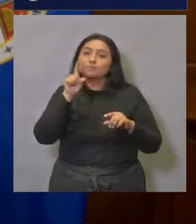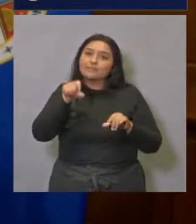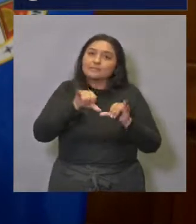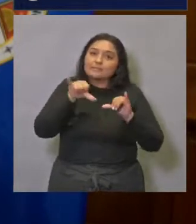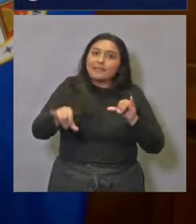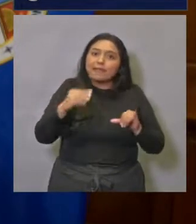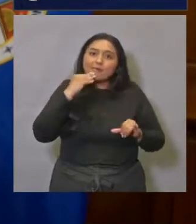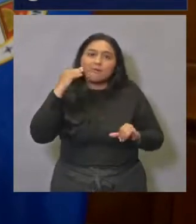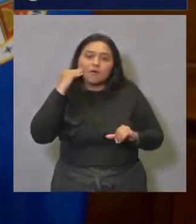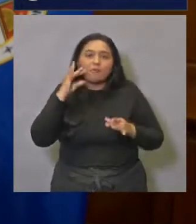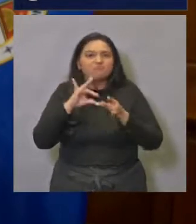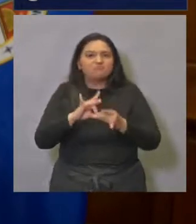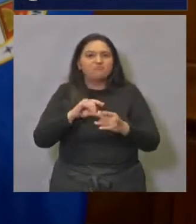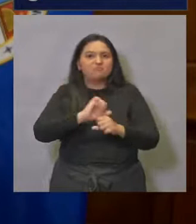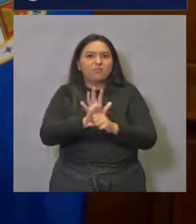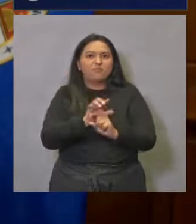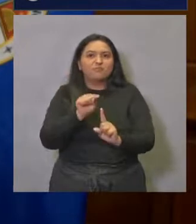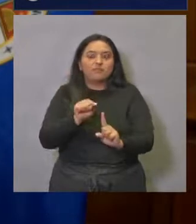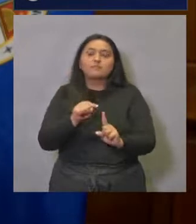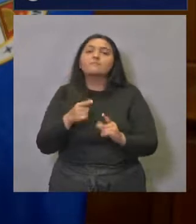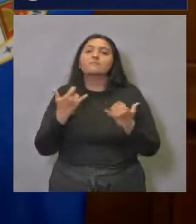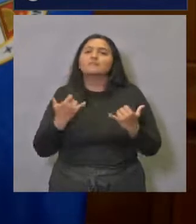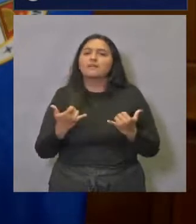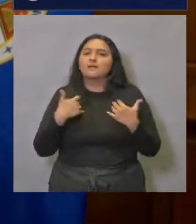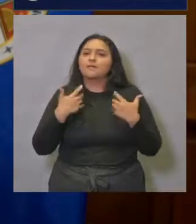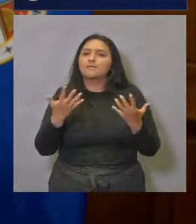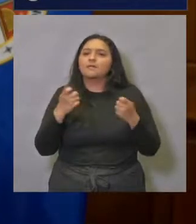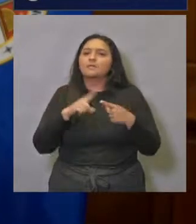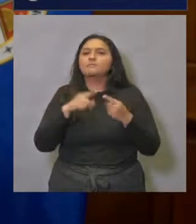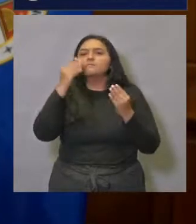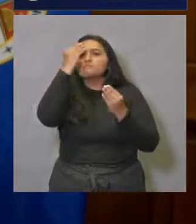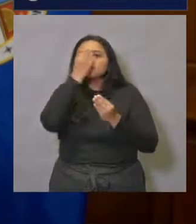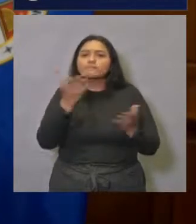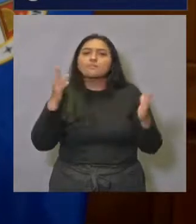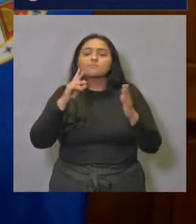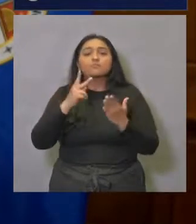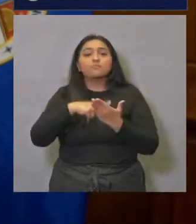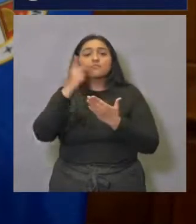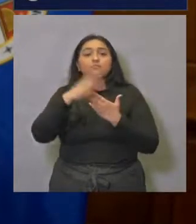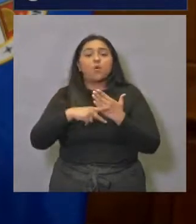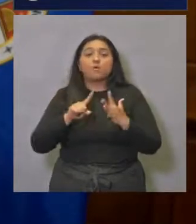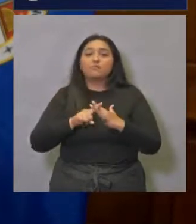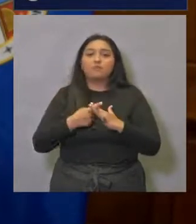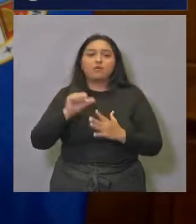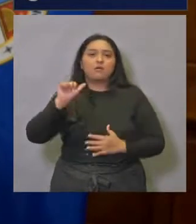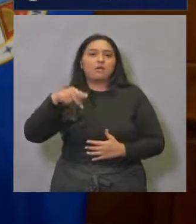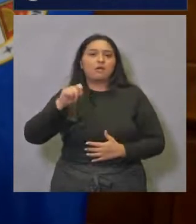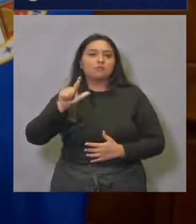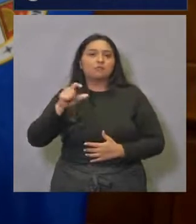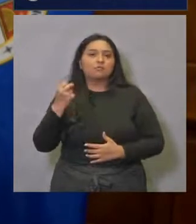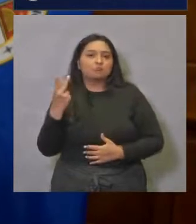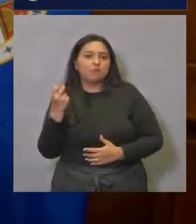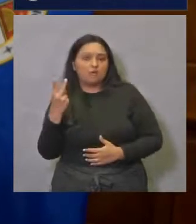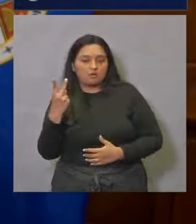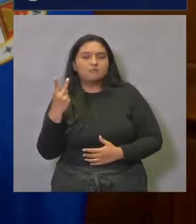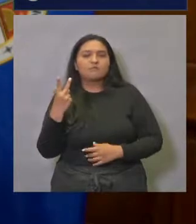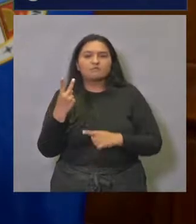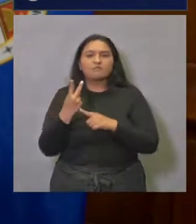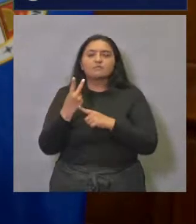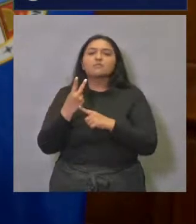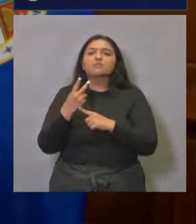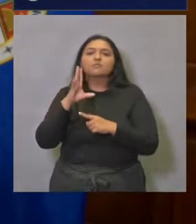pandemic, today I want to highlight a county program that's starting on April the 12th, which will provide foreclosure